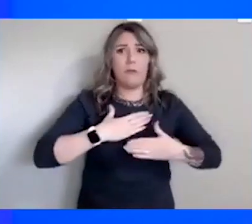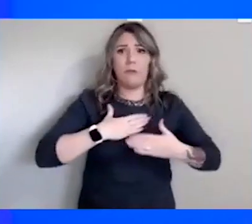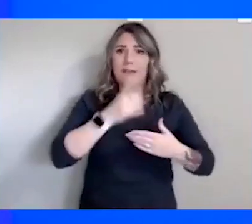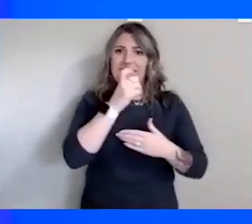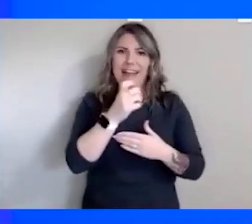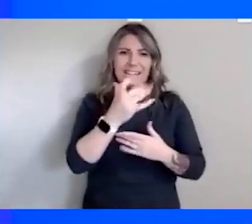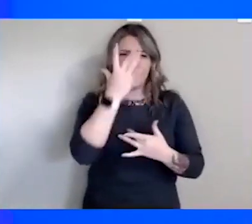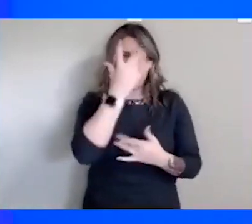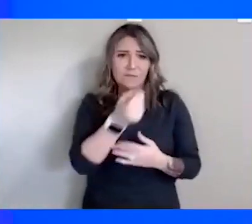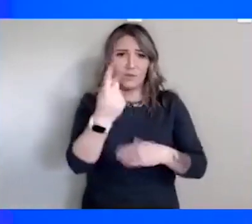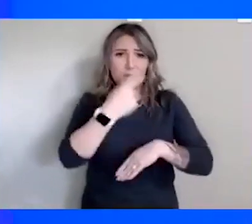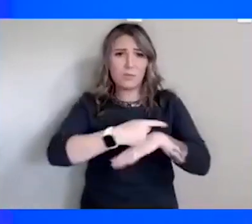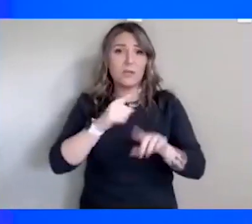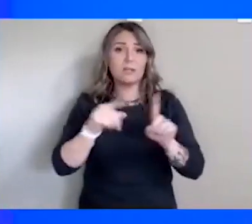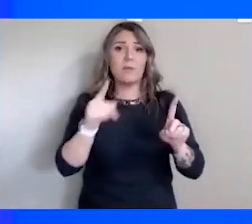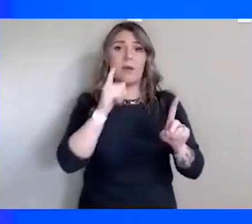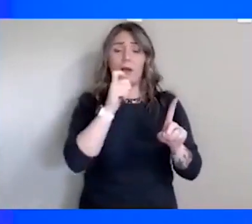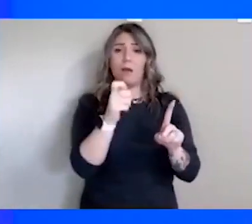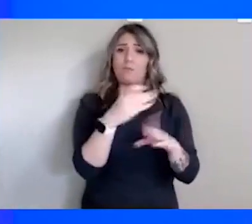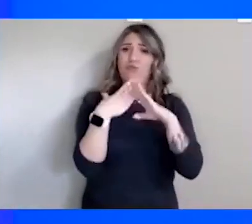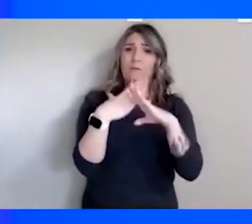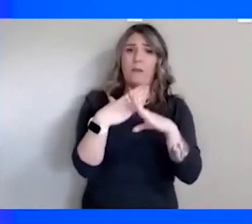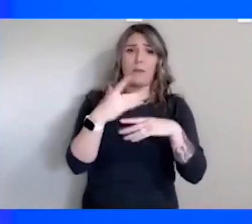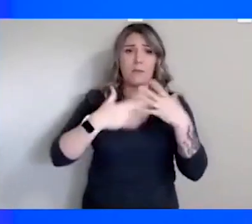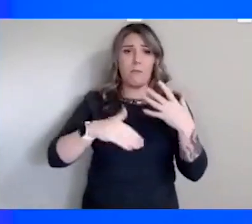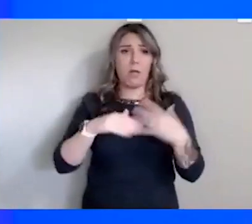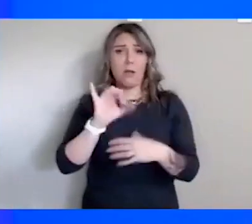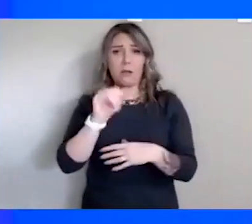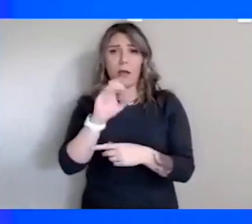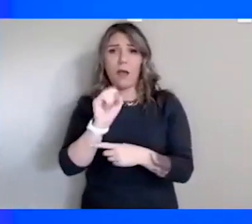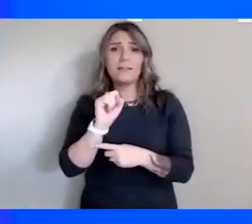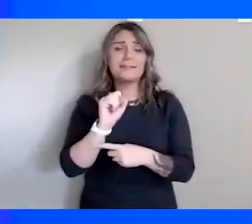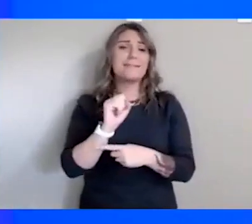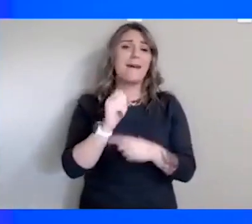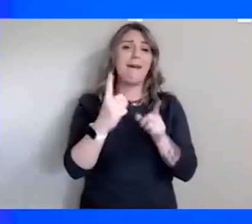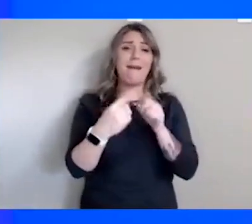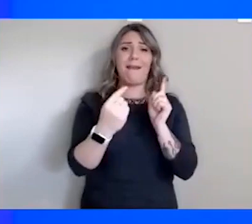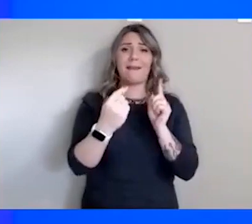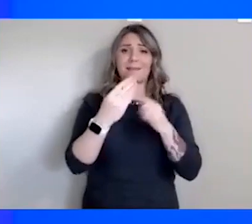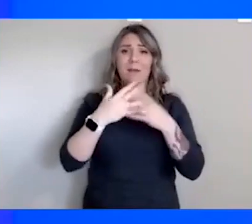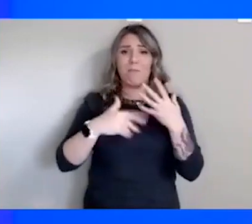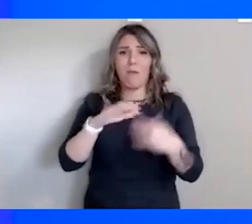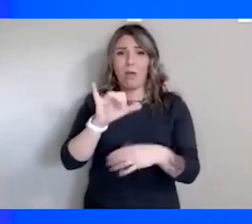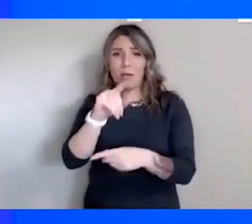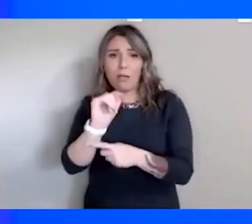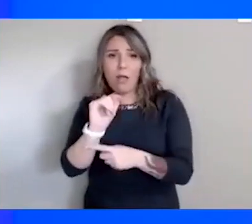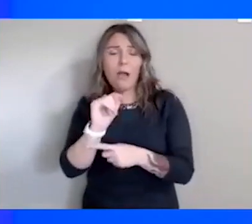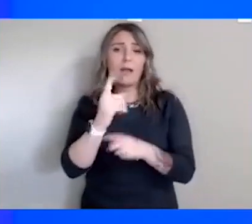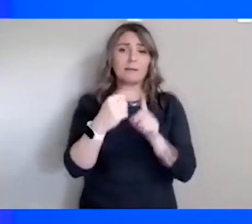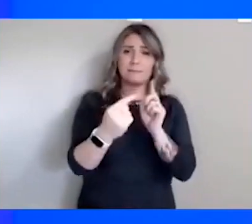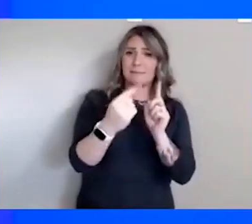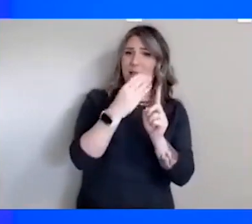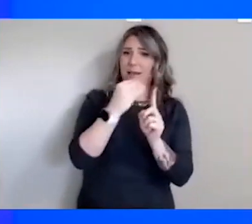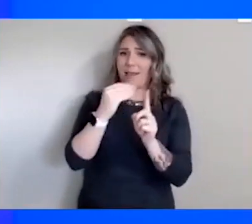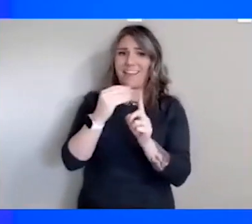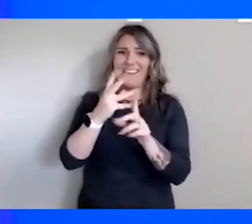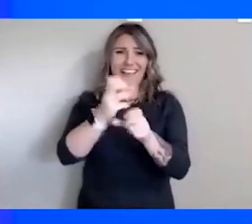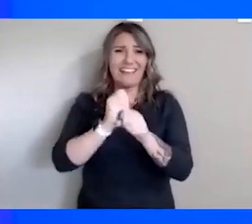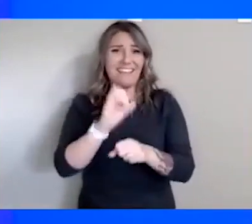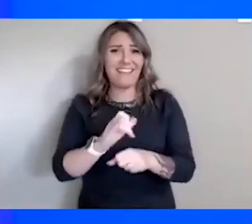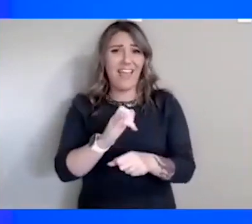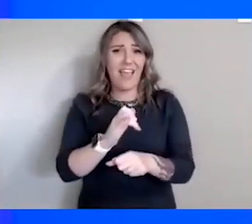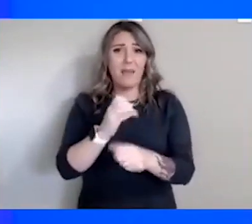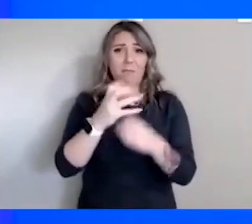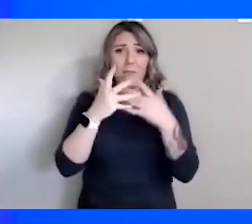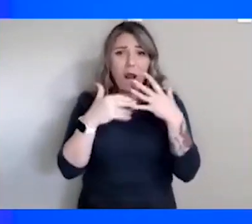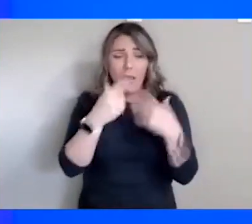having blood clots in their lungs. So, the anticoagulation, barring any other contraindications to getting that blood thinner, you're probably going to get. But as